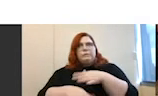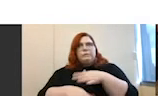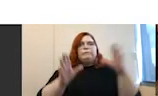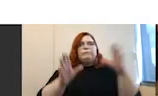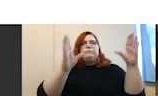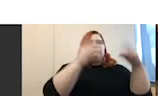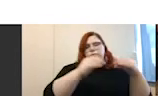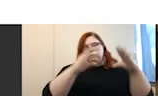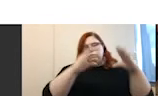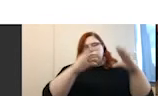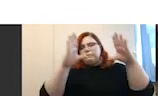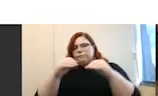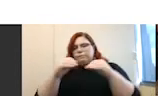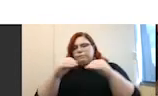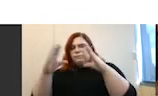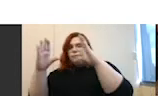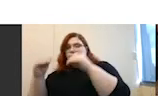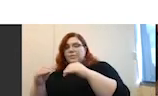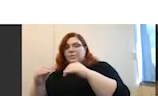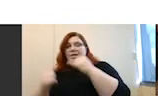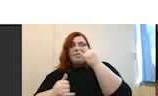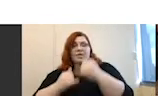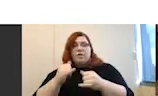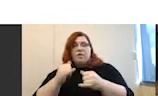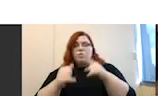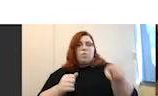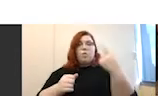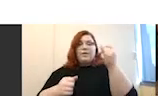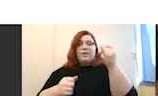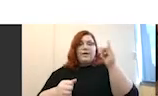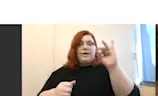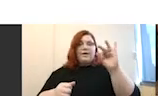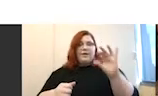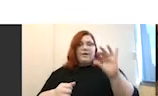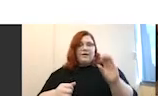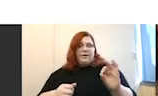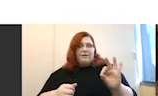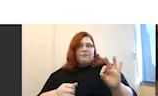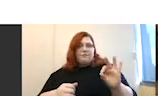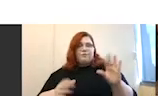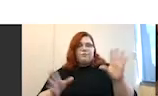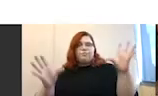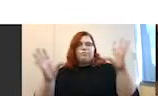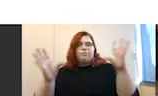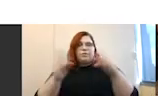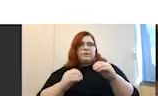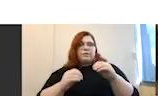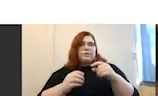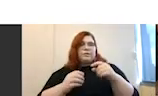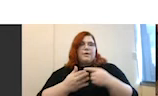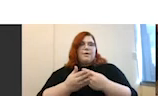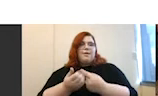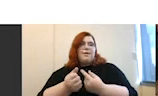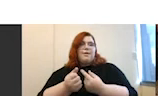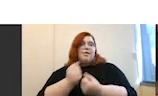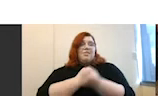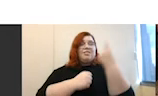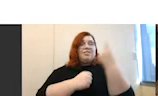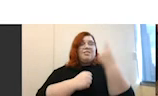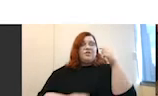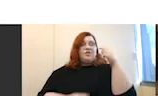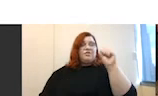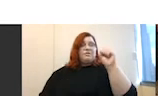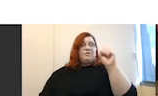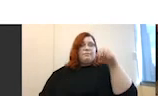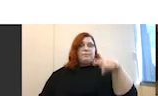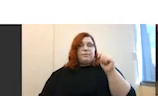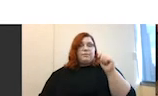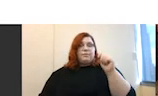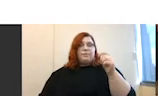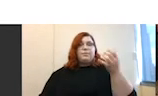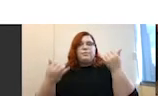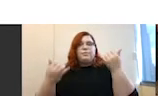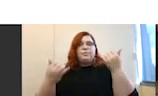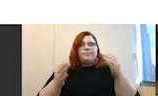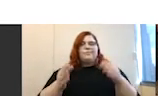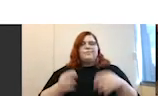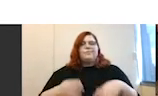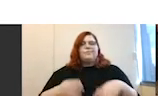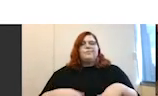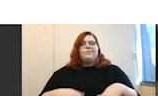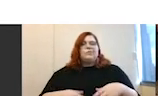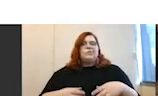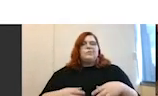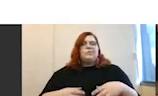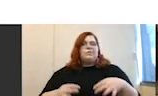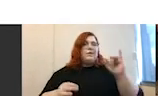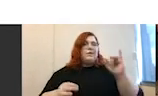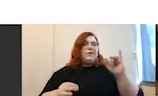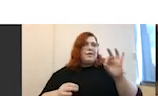fiction closed down on September last year. So moving as a community, interactive fiction writers,